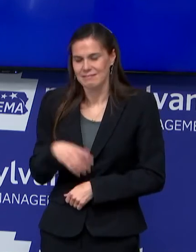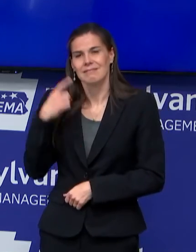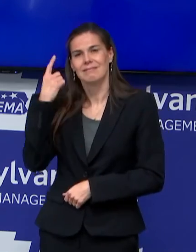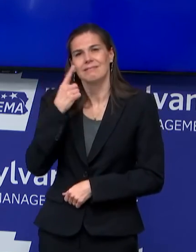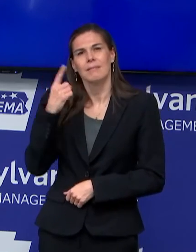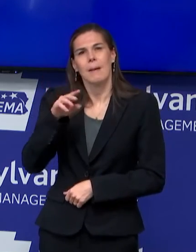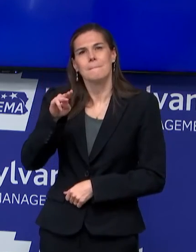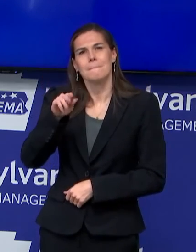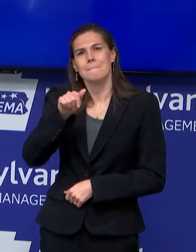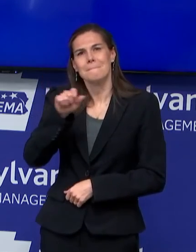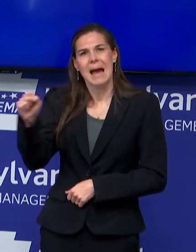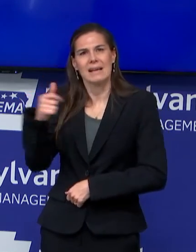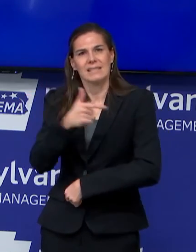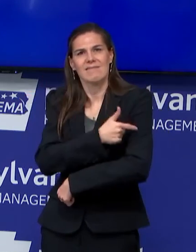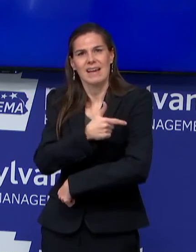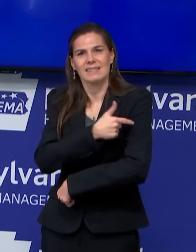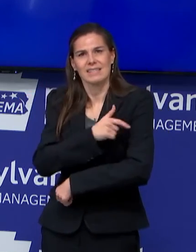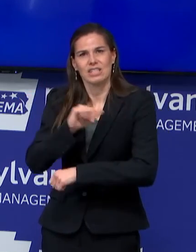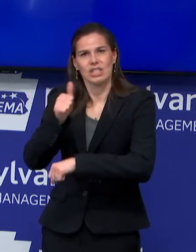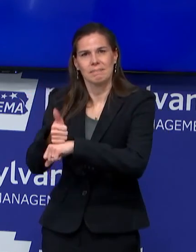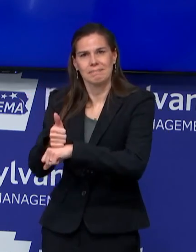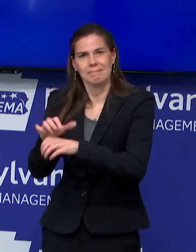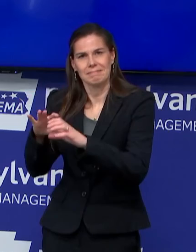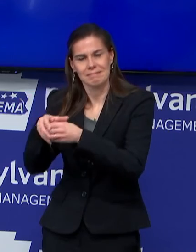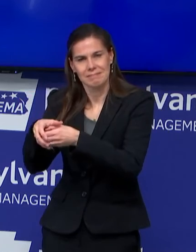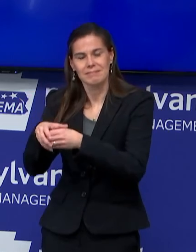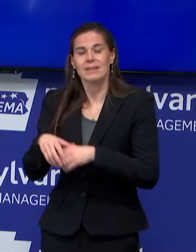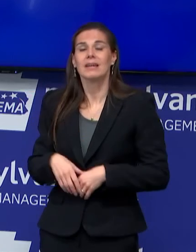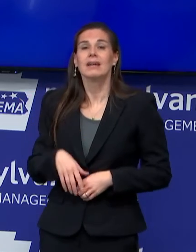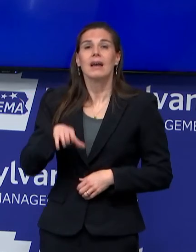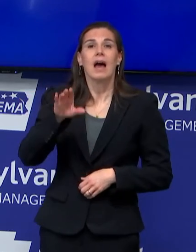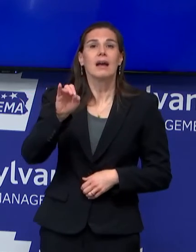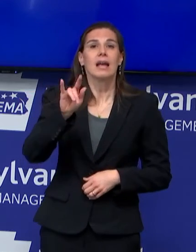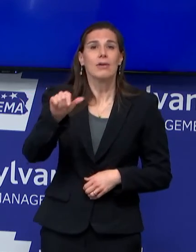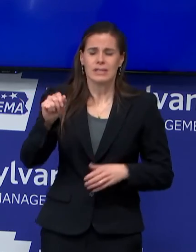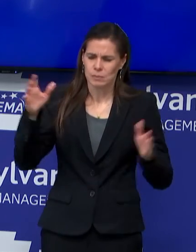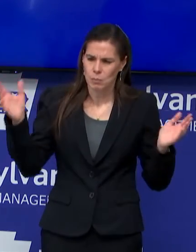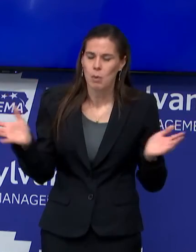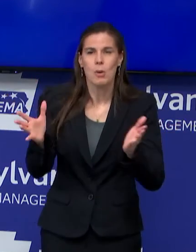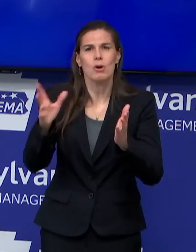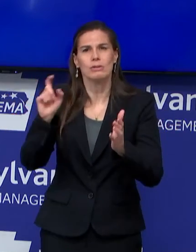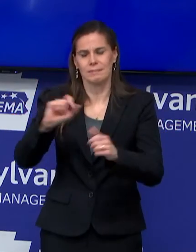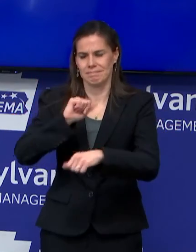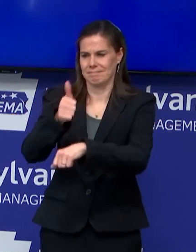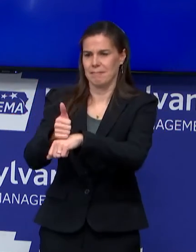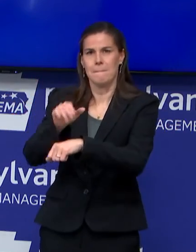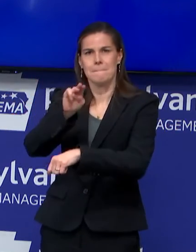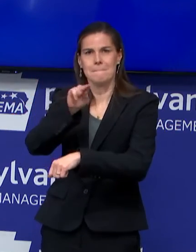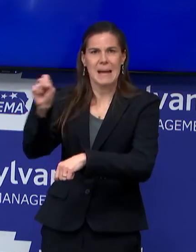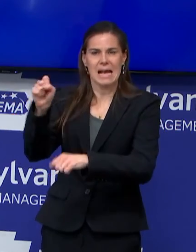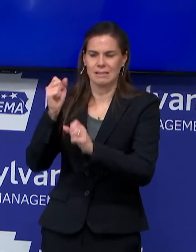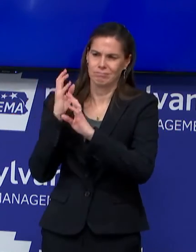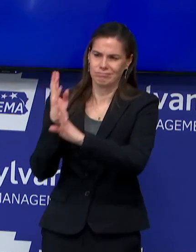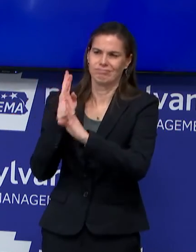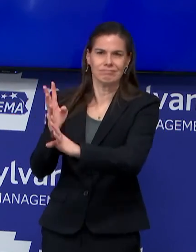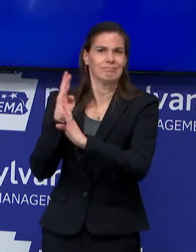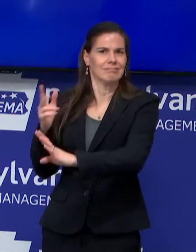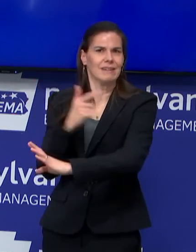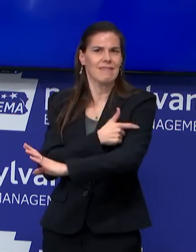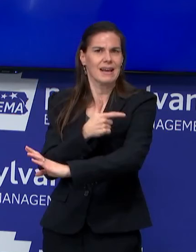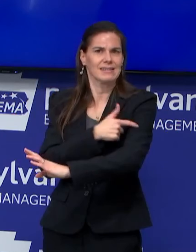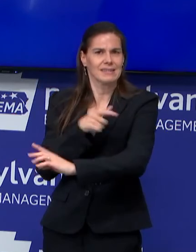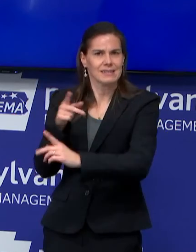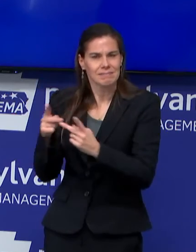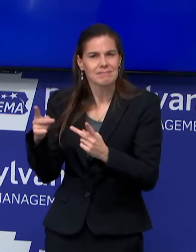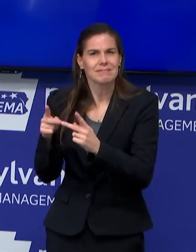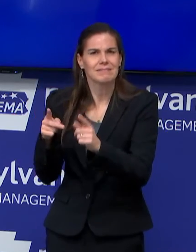vaccination sites. Counties have been, promoting these mass vaccination sites, and some news organizations have certainly